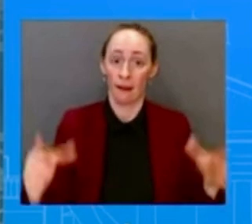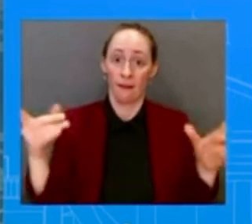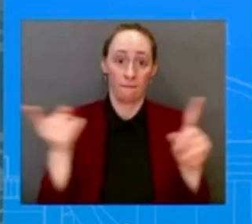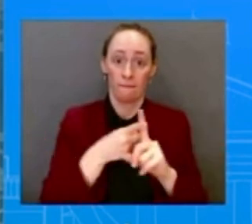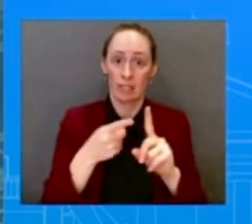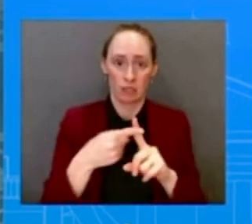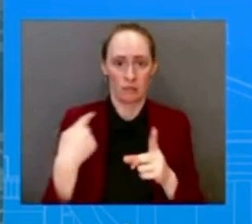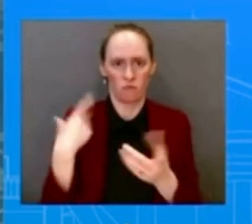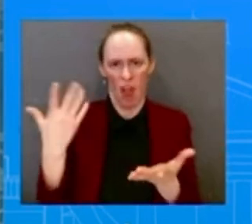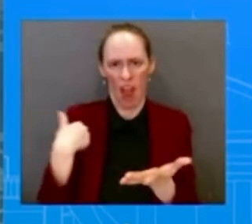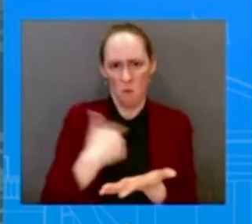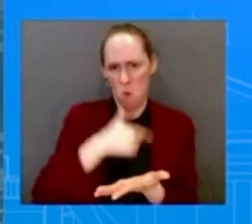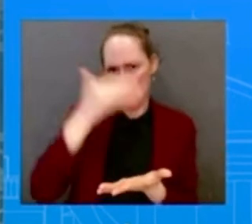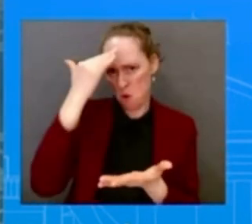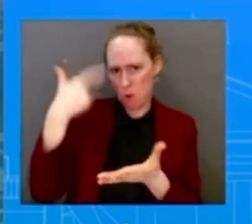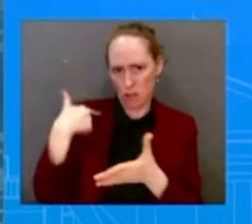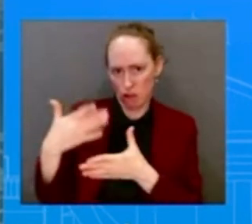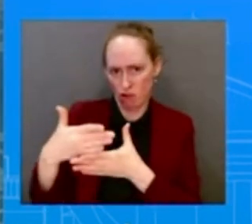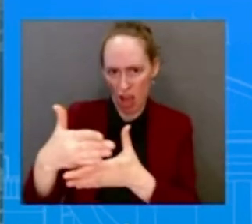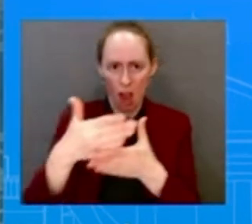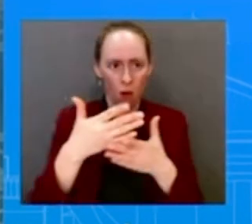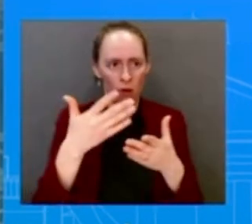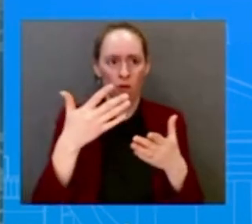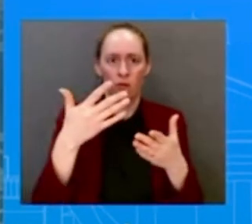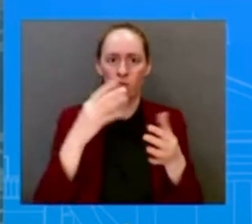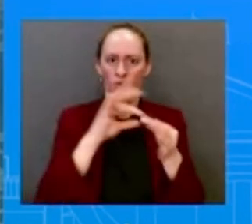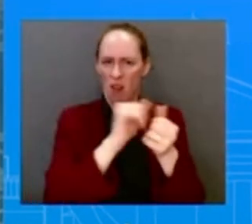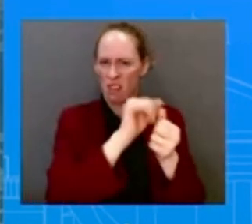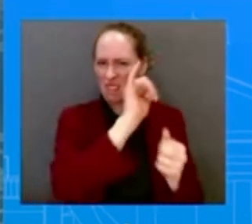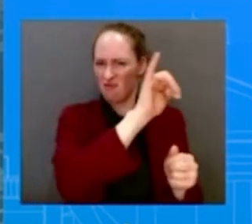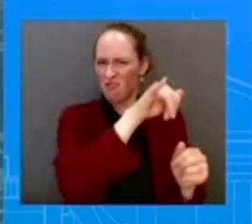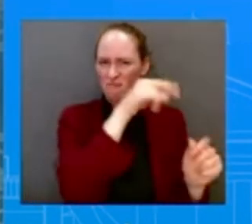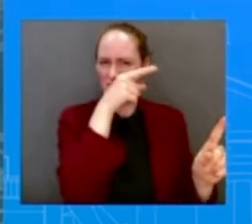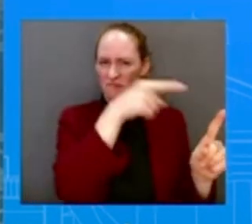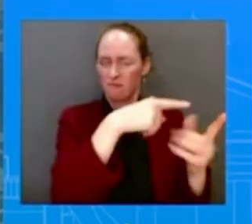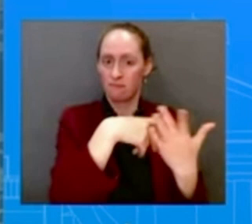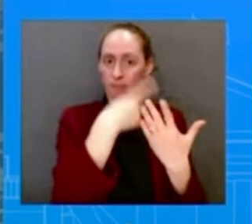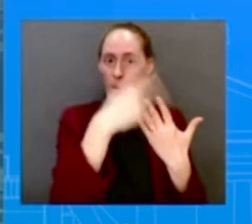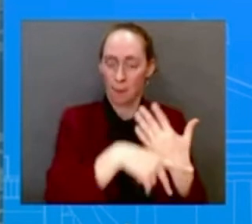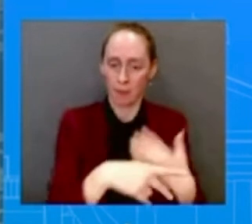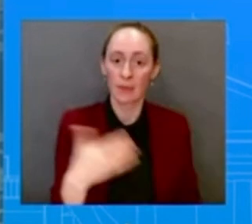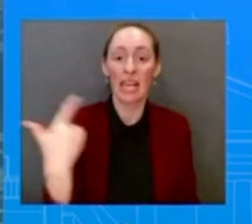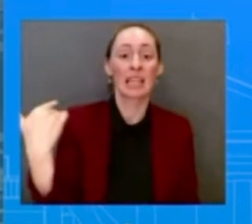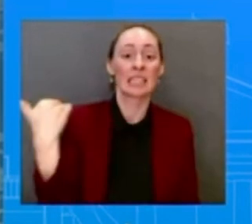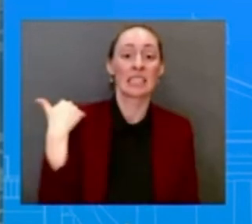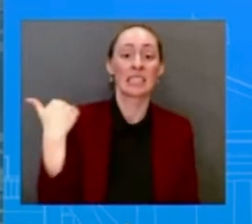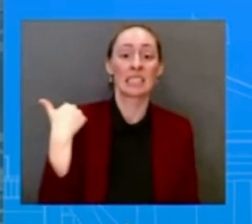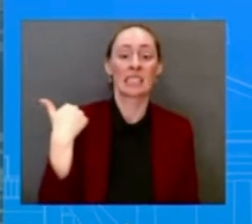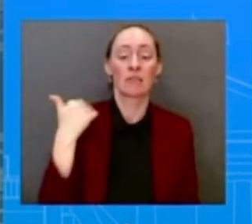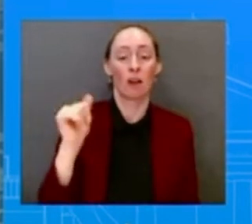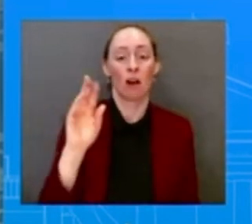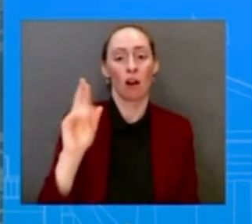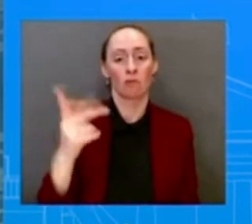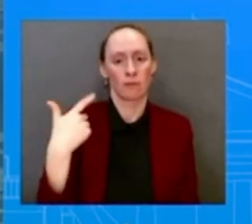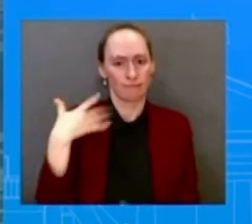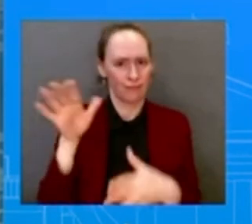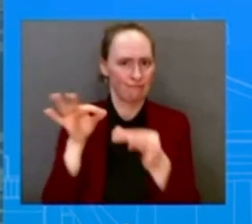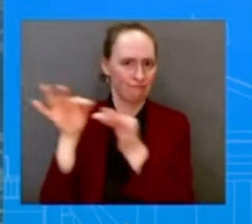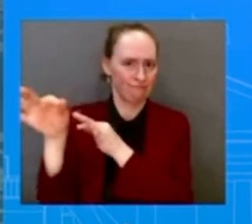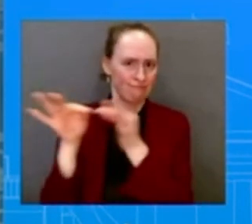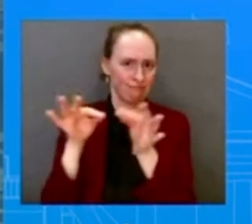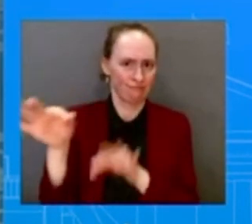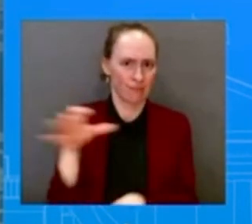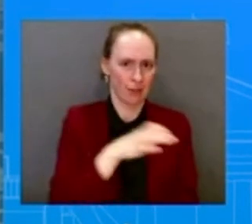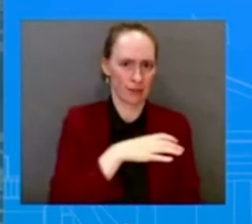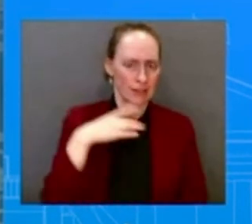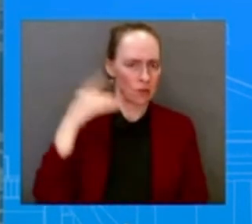And I would remind you that we briefed Congress in a classified setting back in August about this. This is not something we haven't been trying to learn more about. We've been